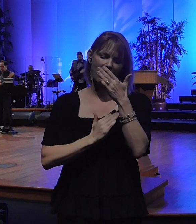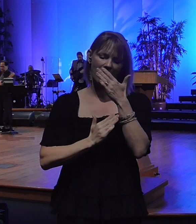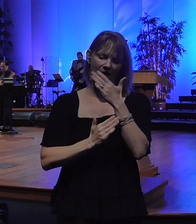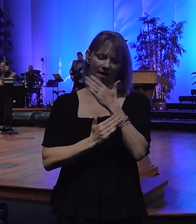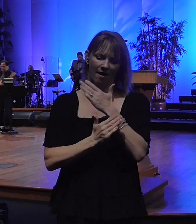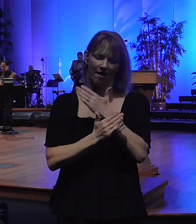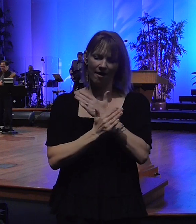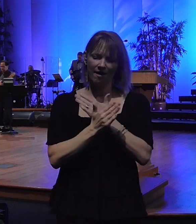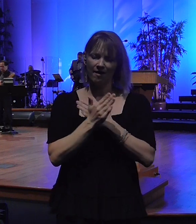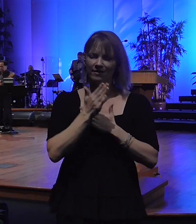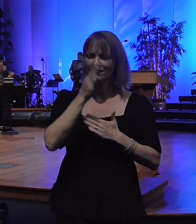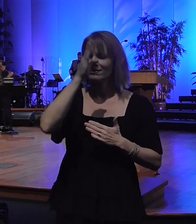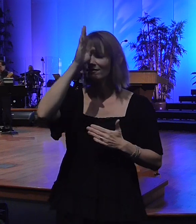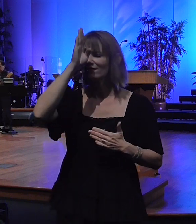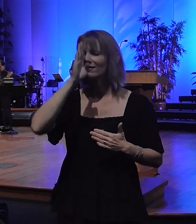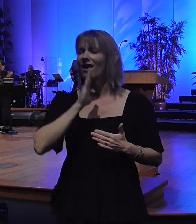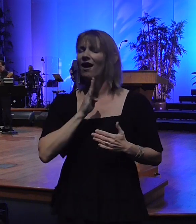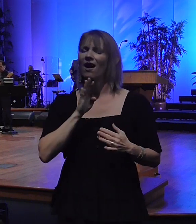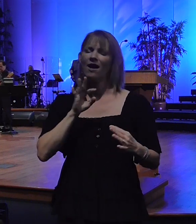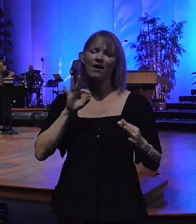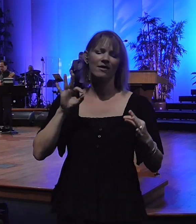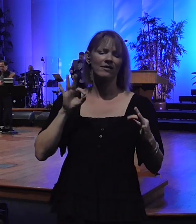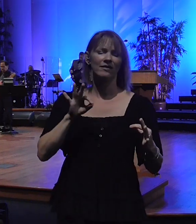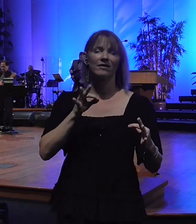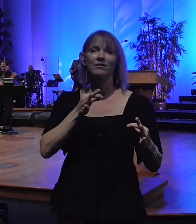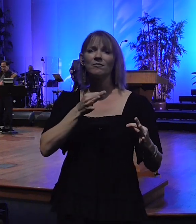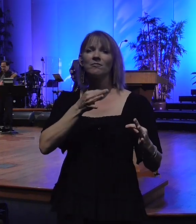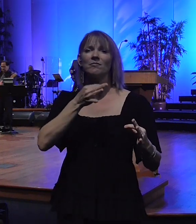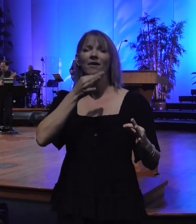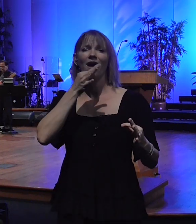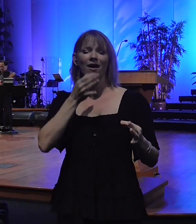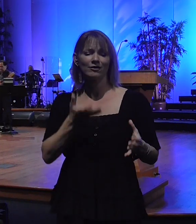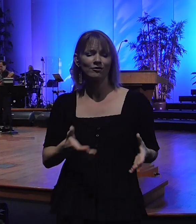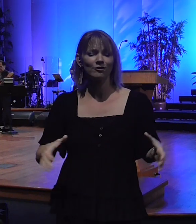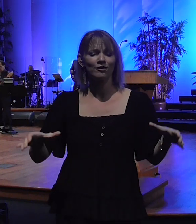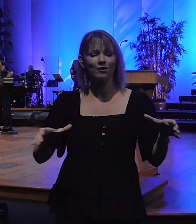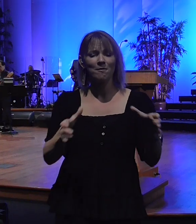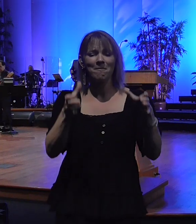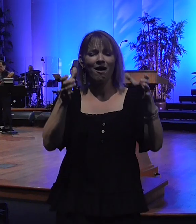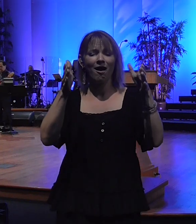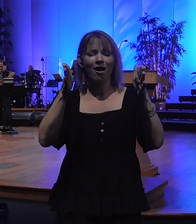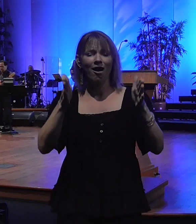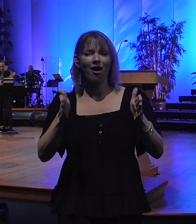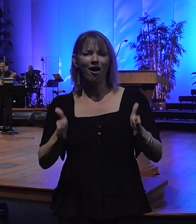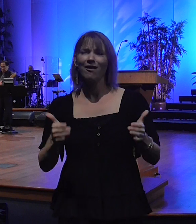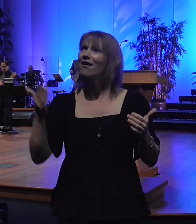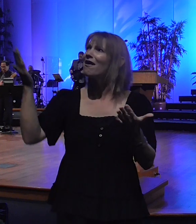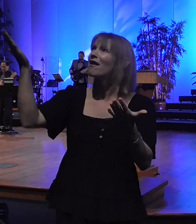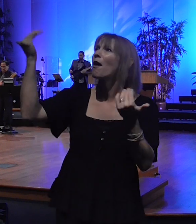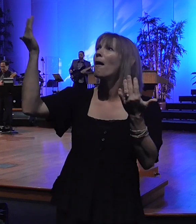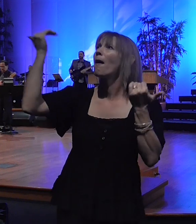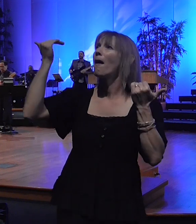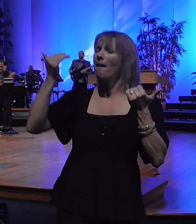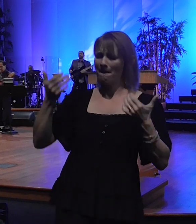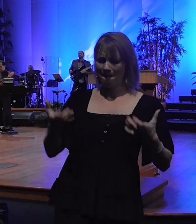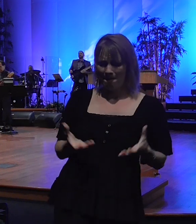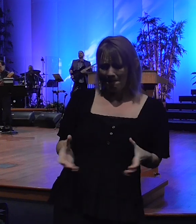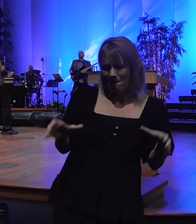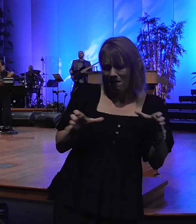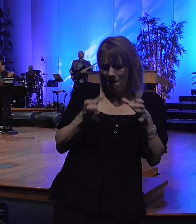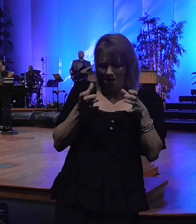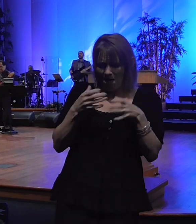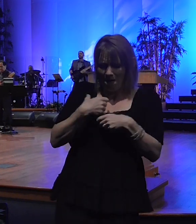God, master potter, come mold the clay. Tell